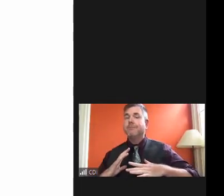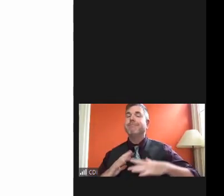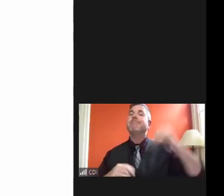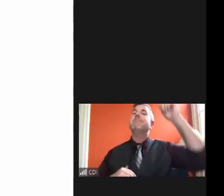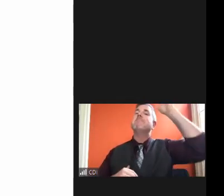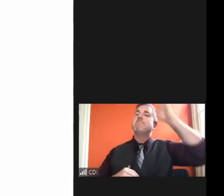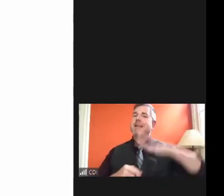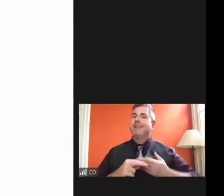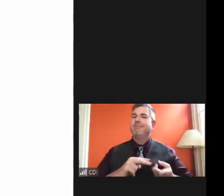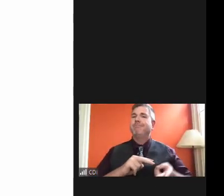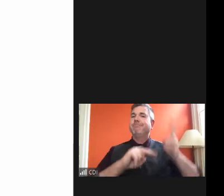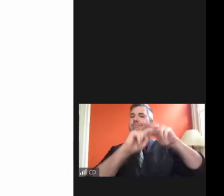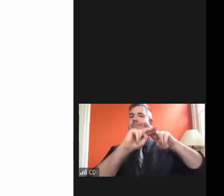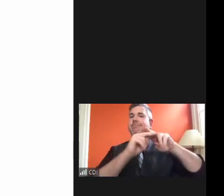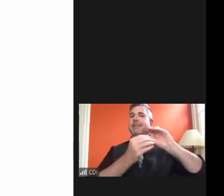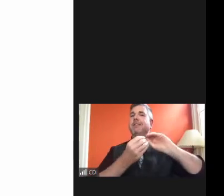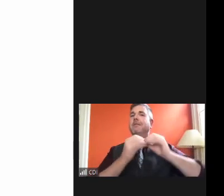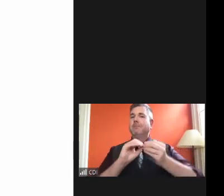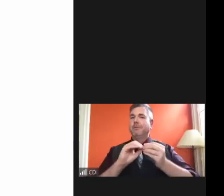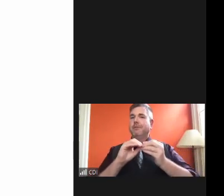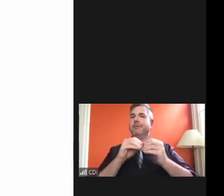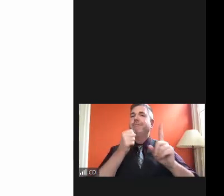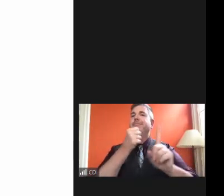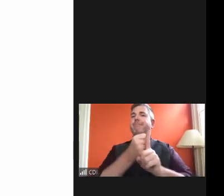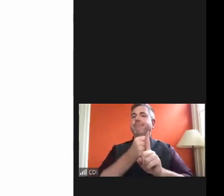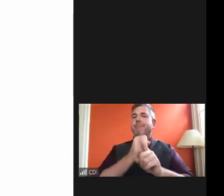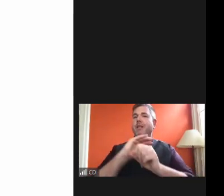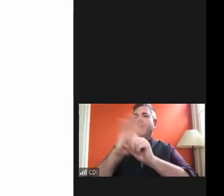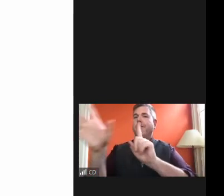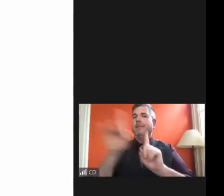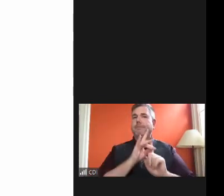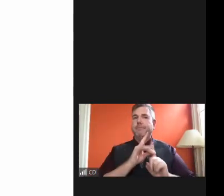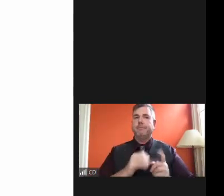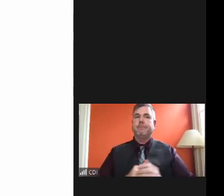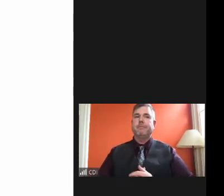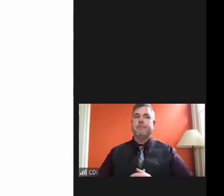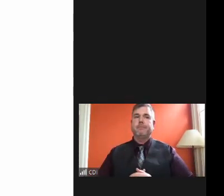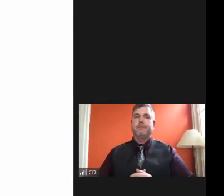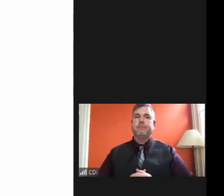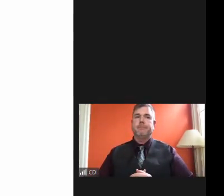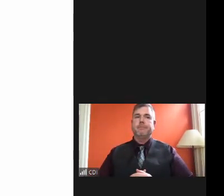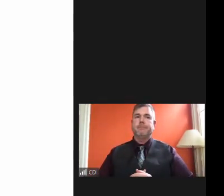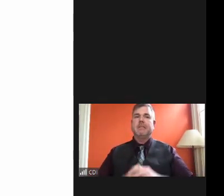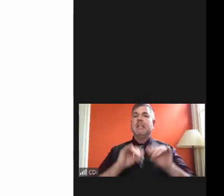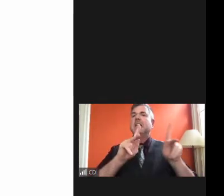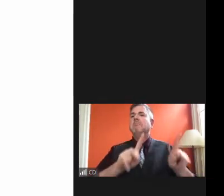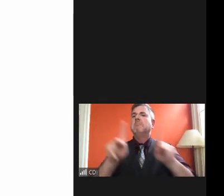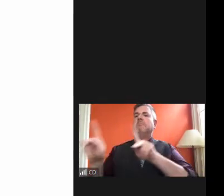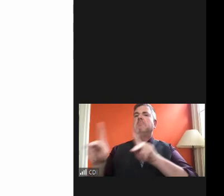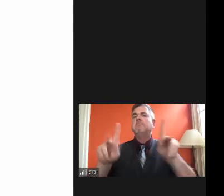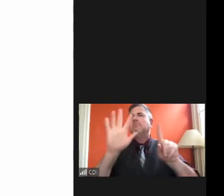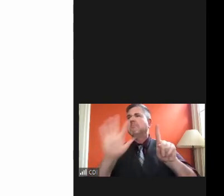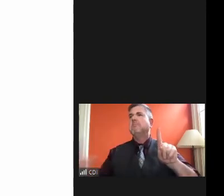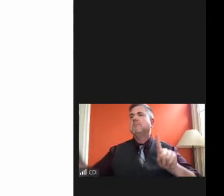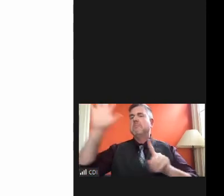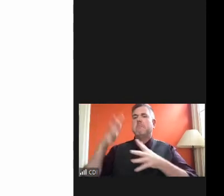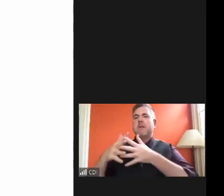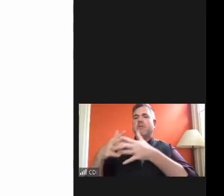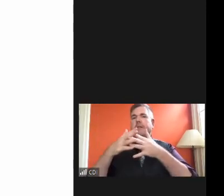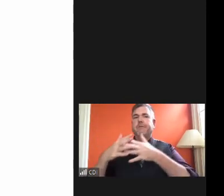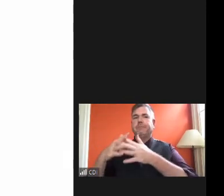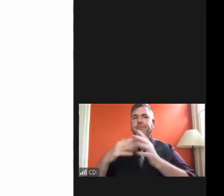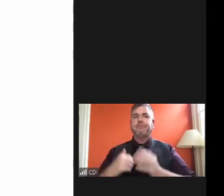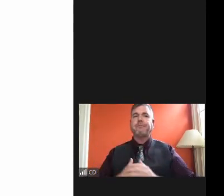probably relates to something intrinsic to the immune system, the differences between men and women. On the right there is one of the